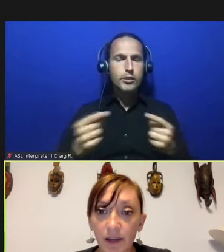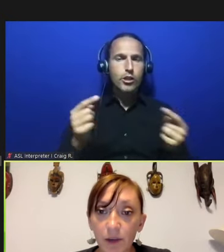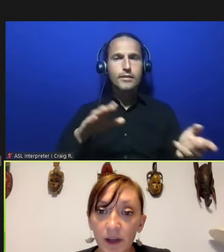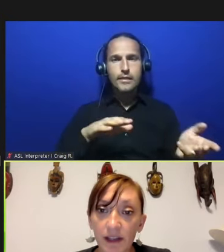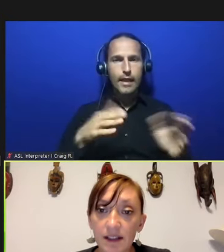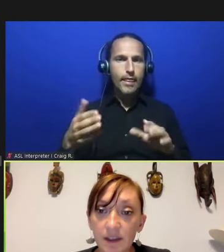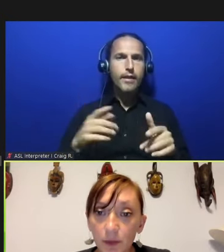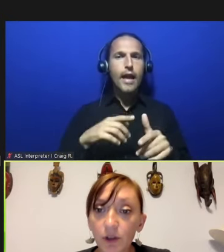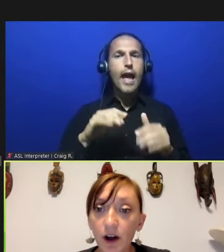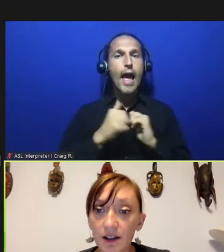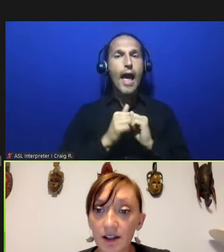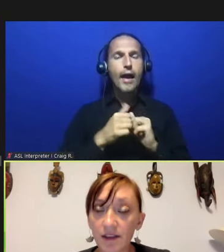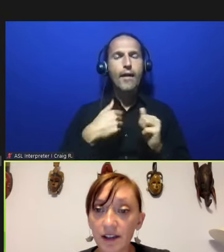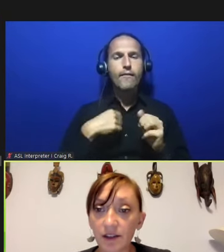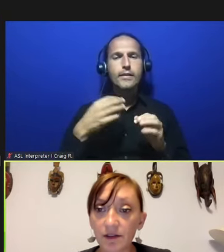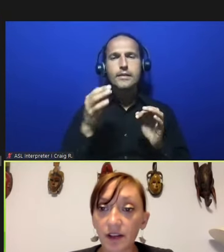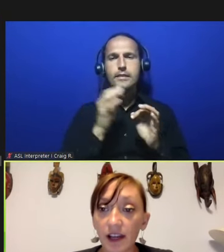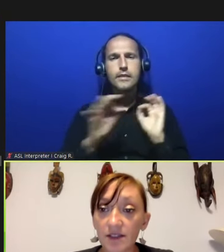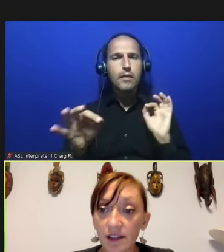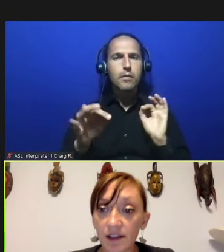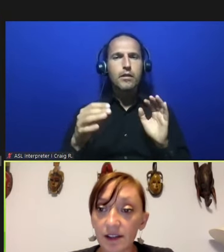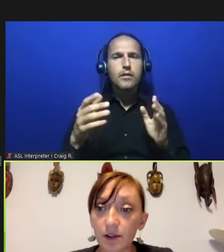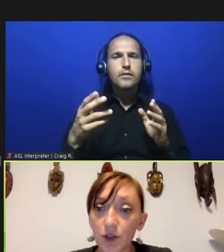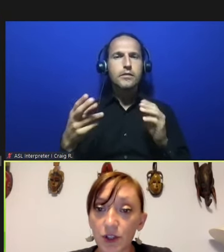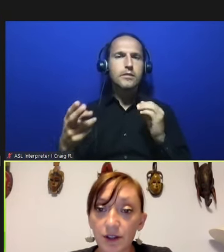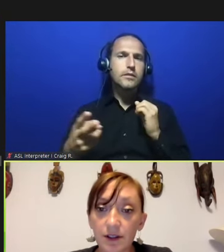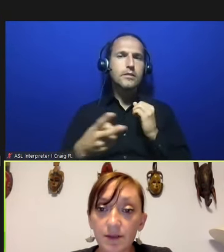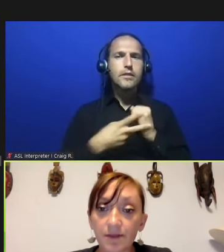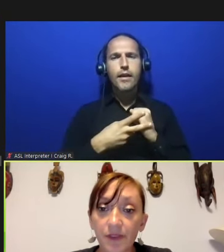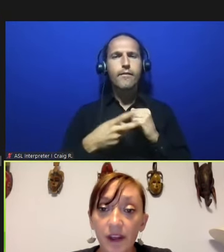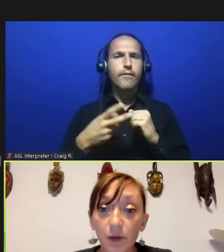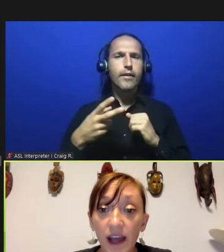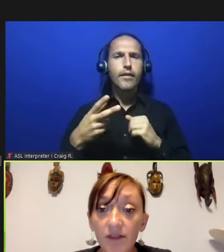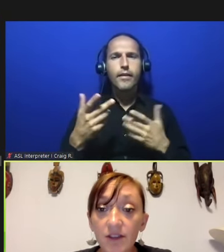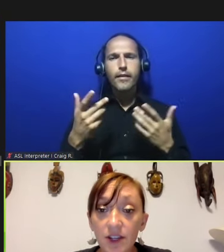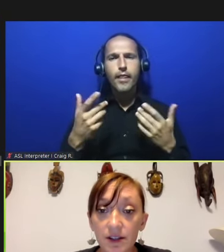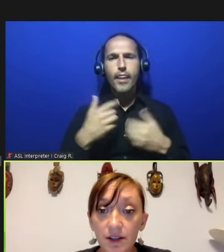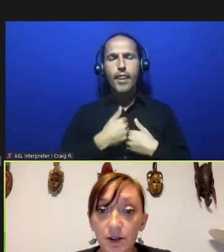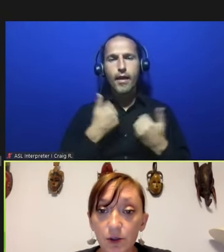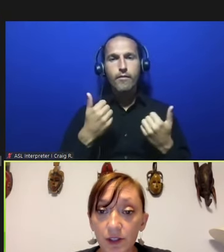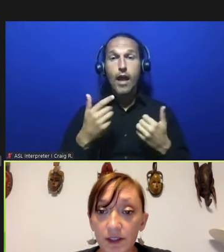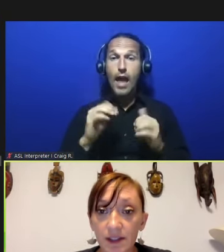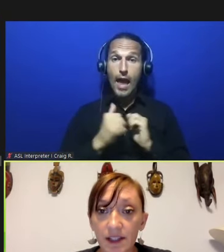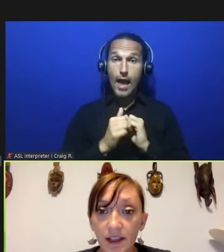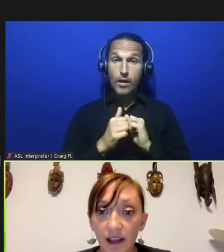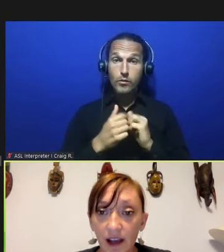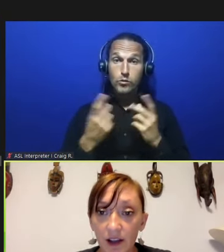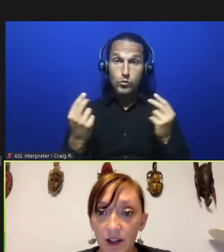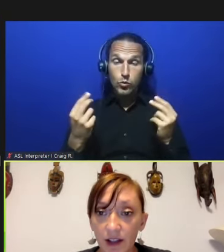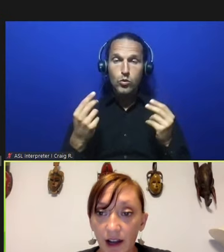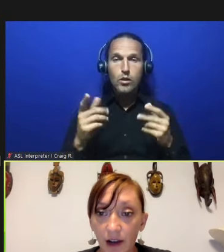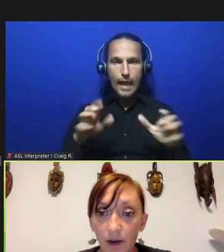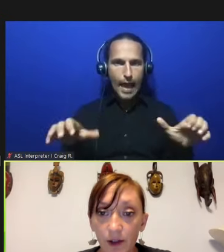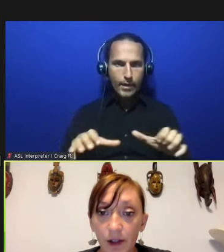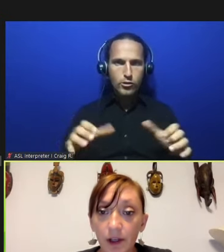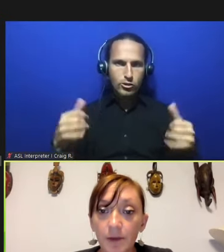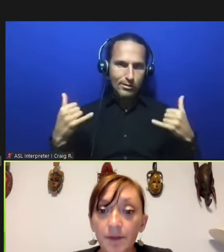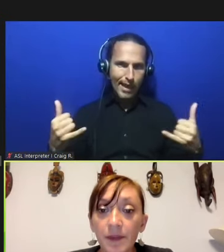by implementing simple, cost-effective, life-saving solutions. And we have the chance to do this by taking action